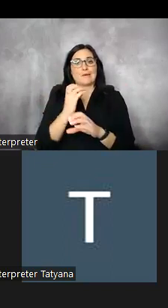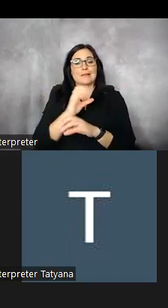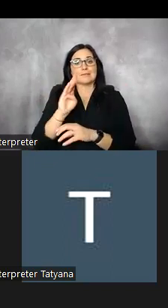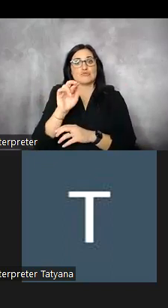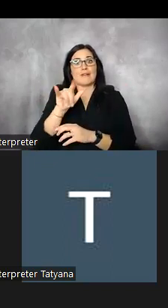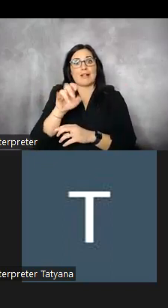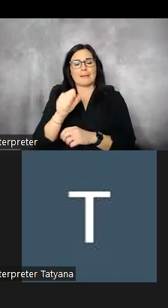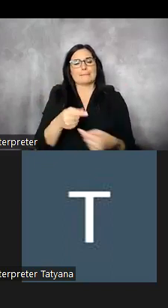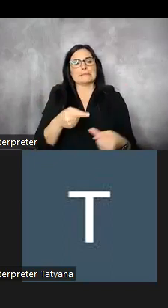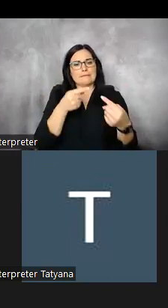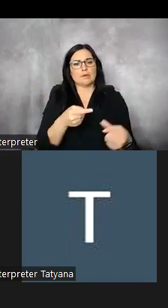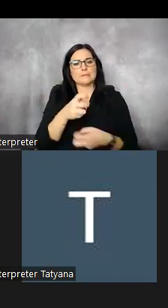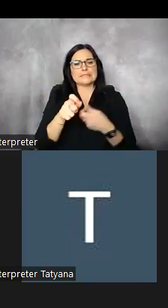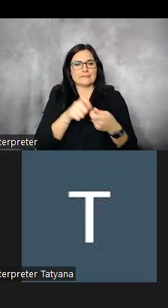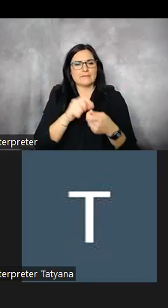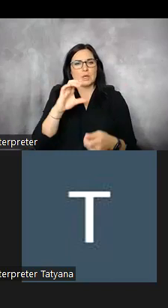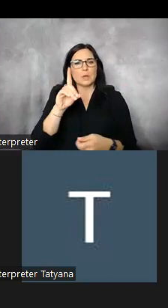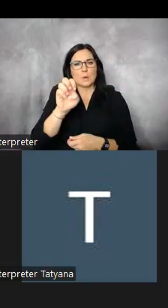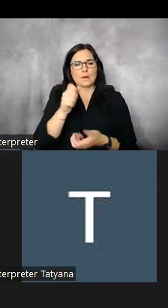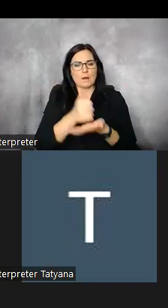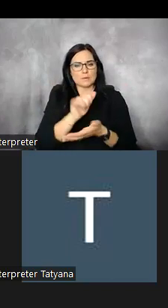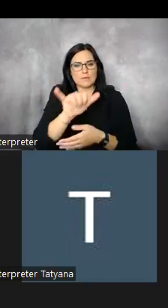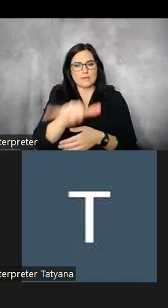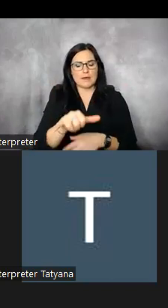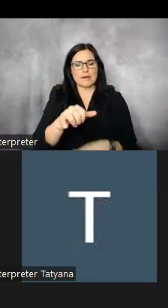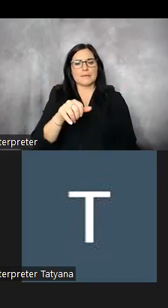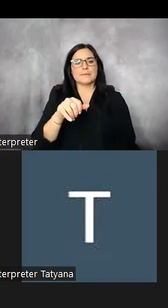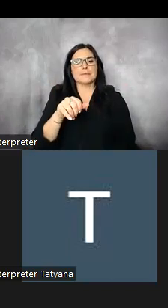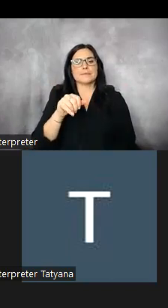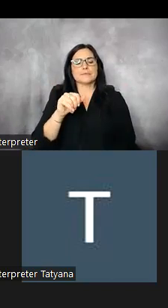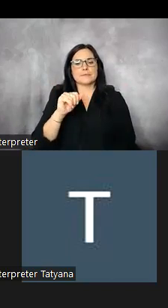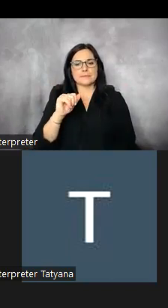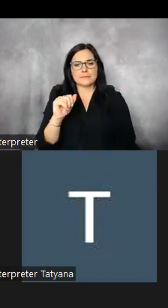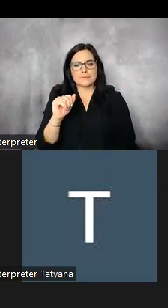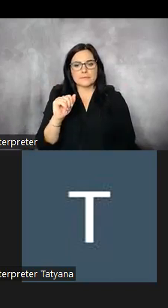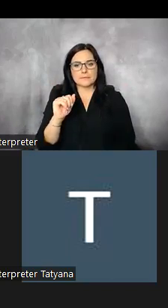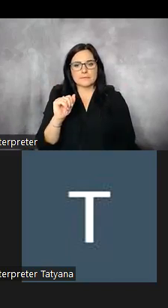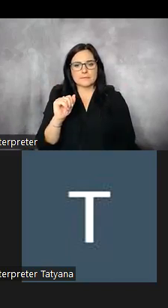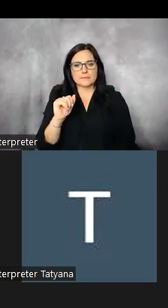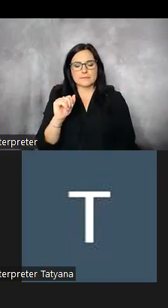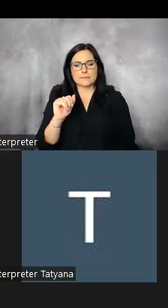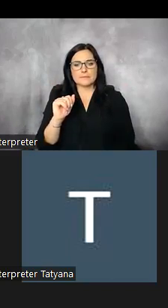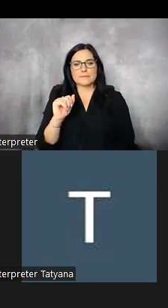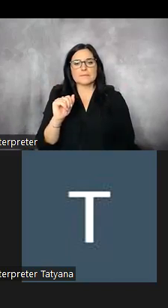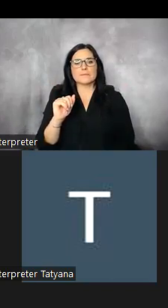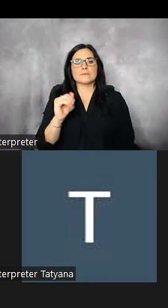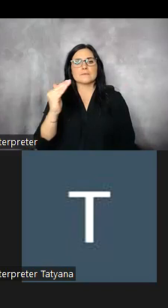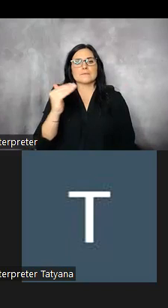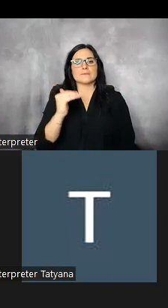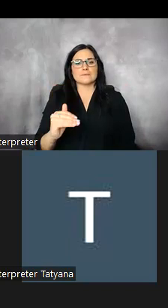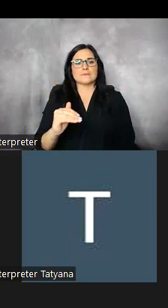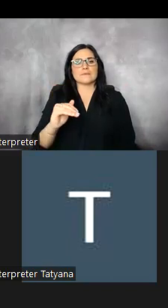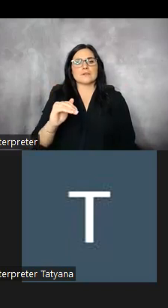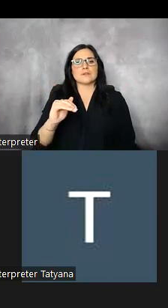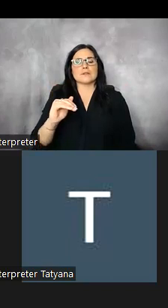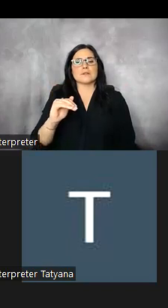There is a specific code that helps that beyond just literary. Tactile graphics is the next part of that. We do